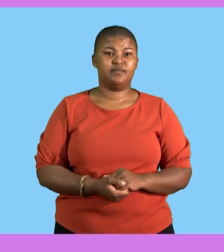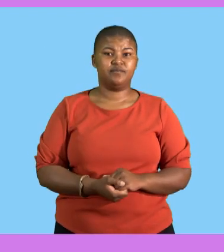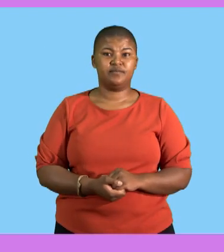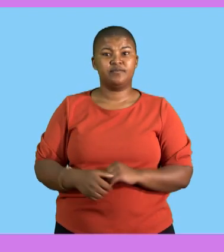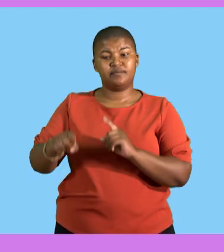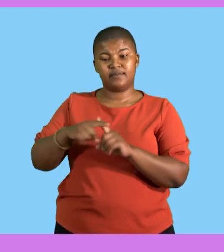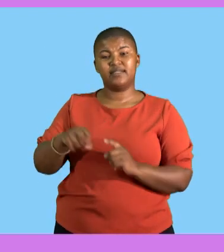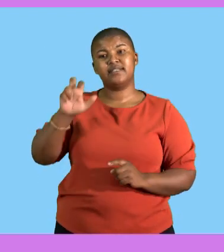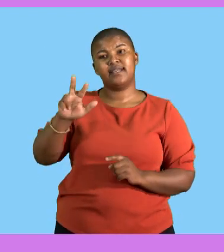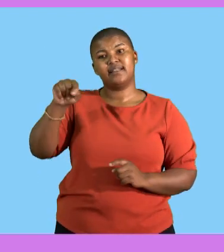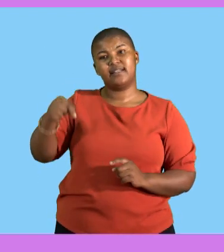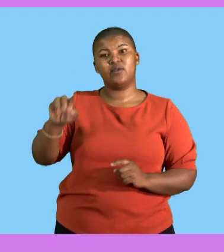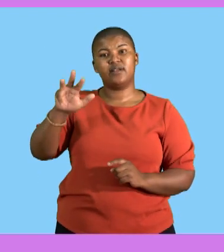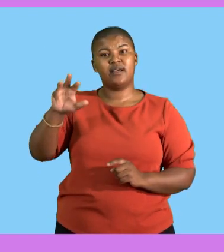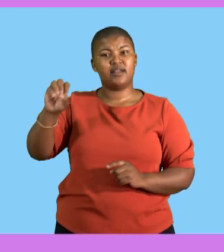7,000 plus